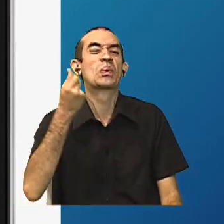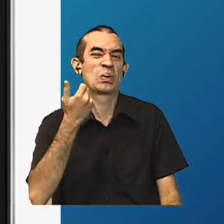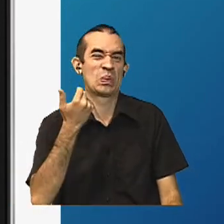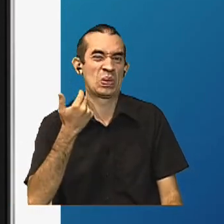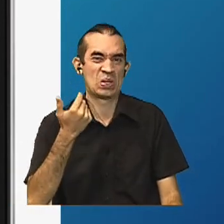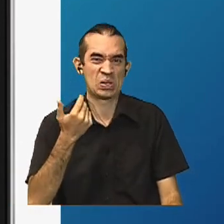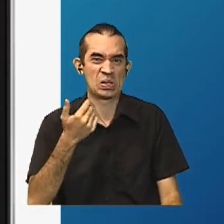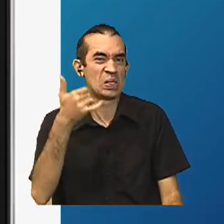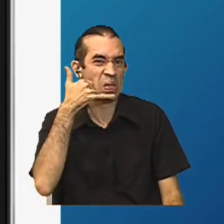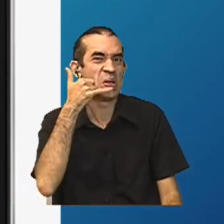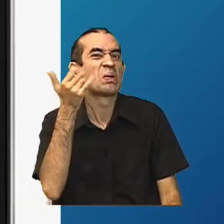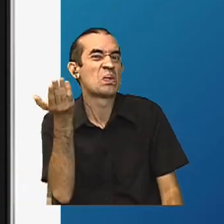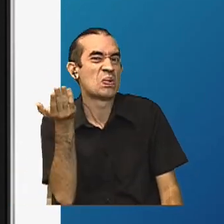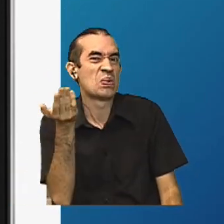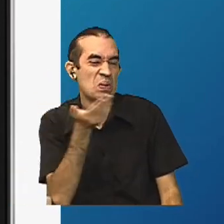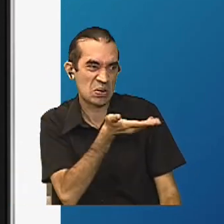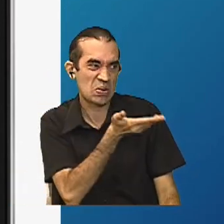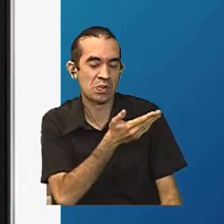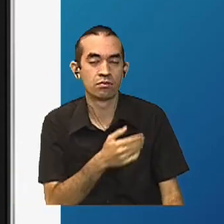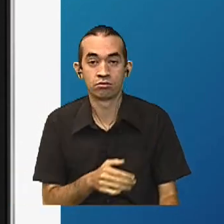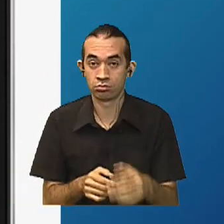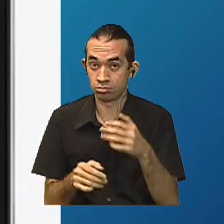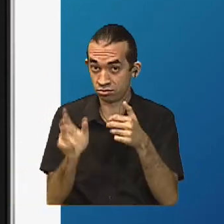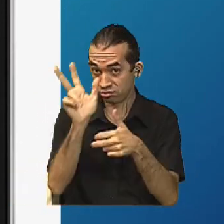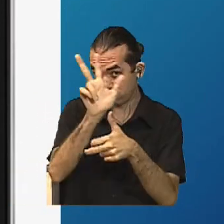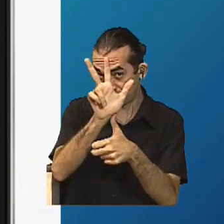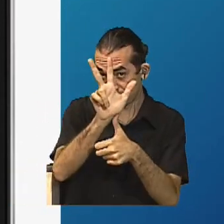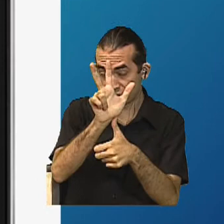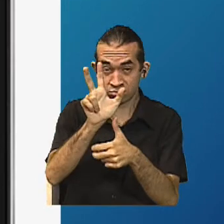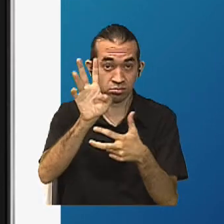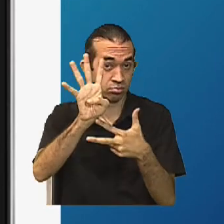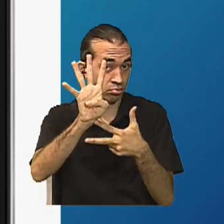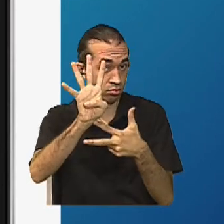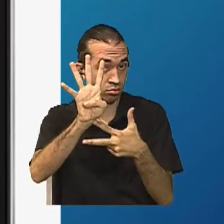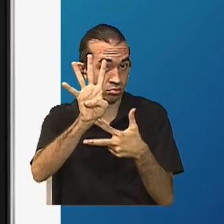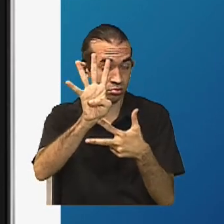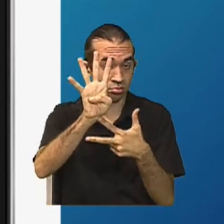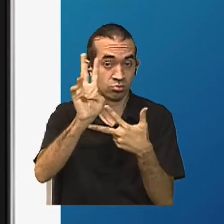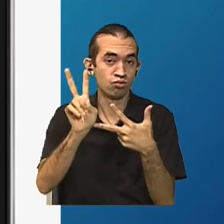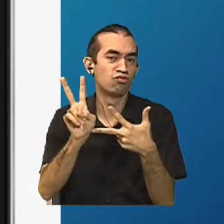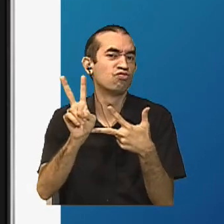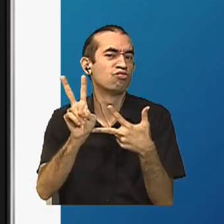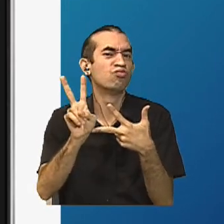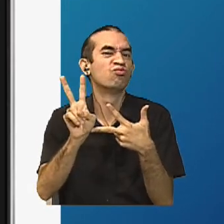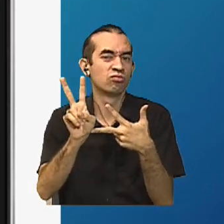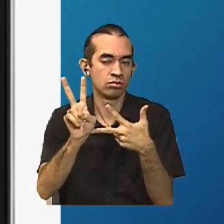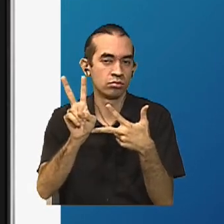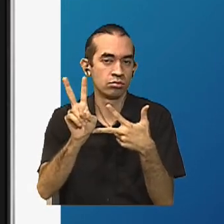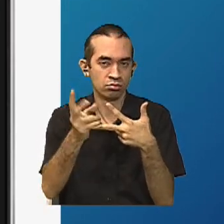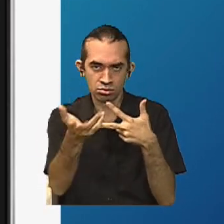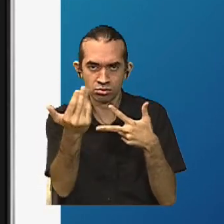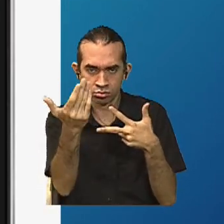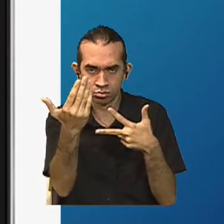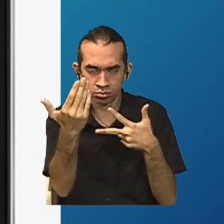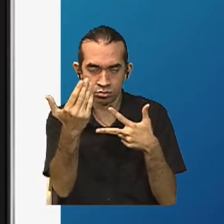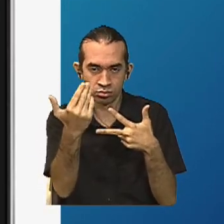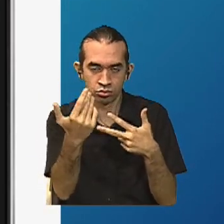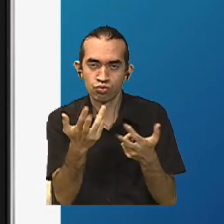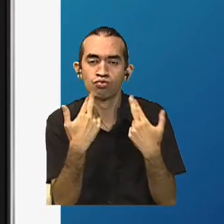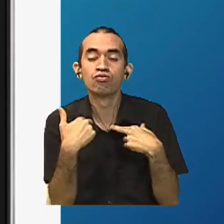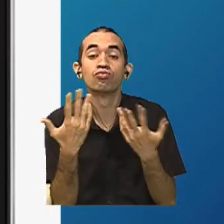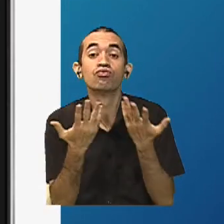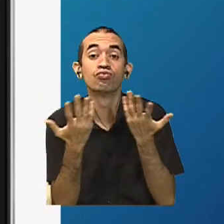have? 3, 4, or 2? Tell me, what is the